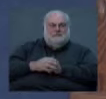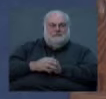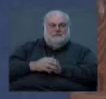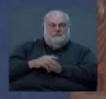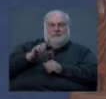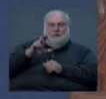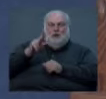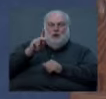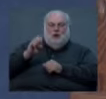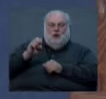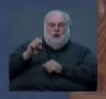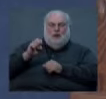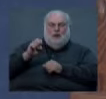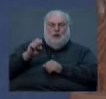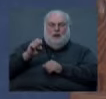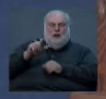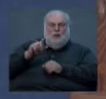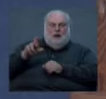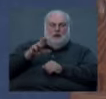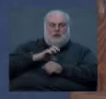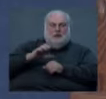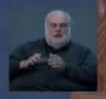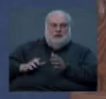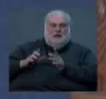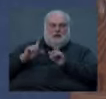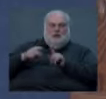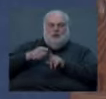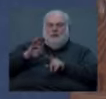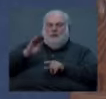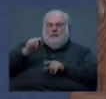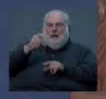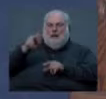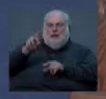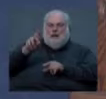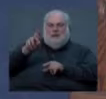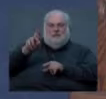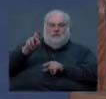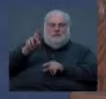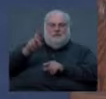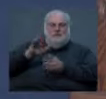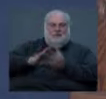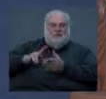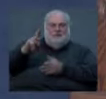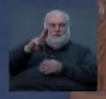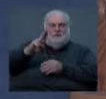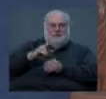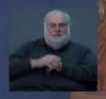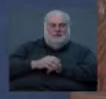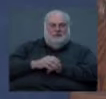I'm Luke Hankins. I go to Little Rock Christian, and I'm planning on going to Baylor University.